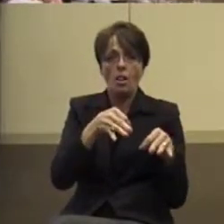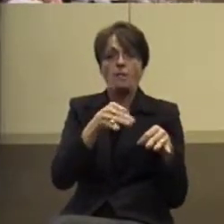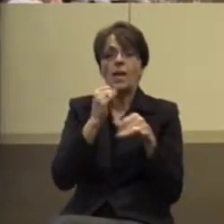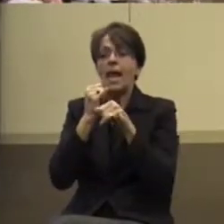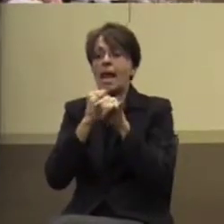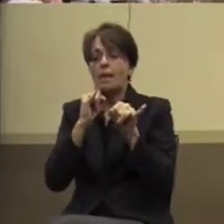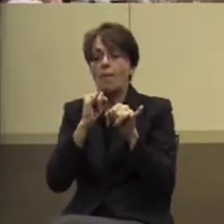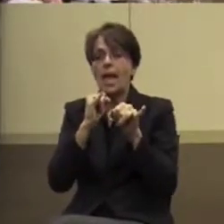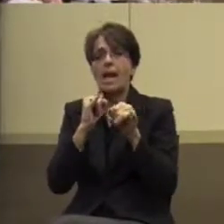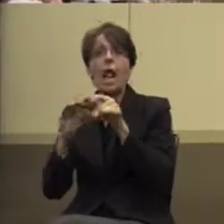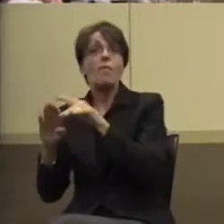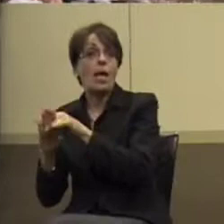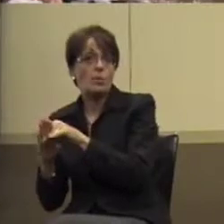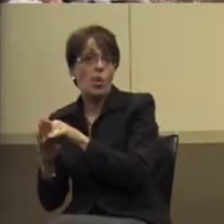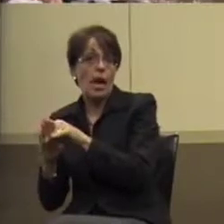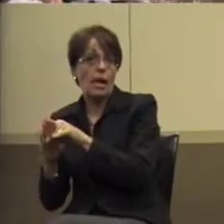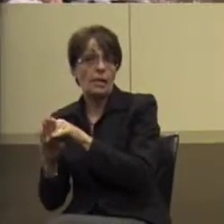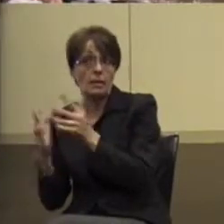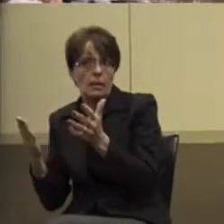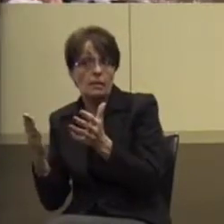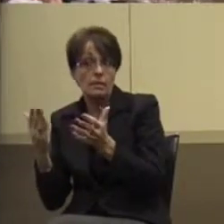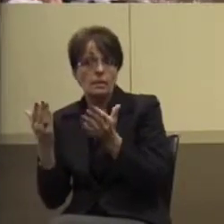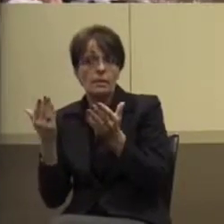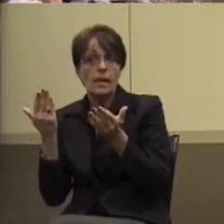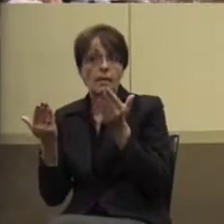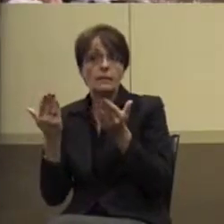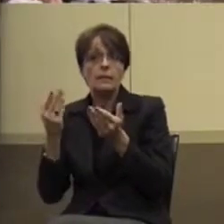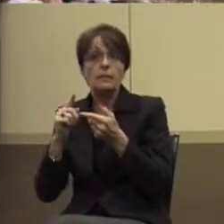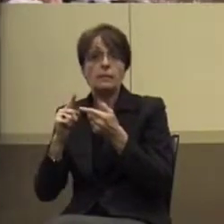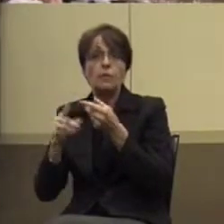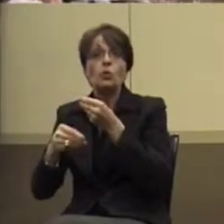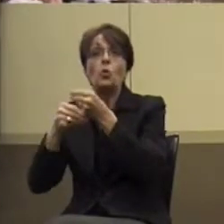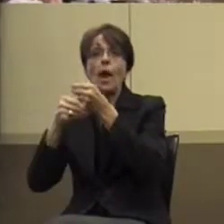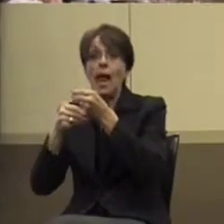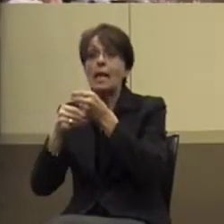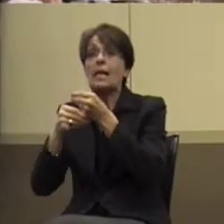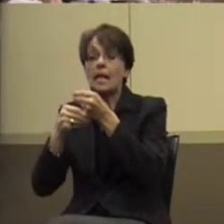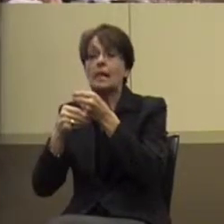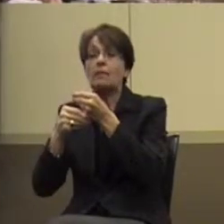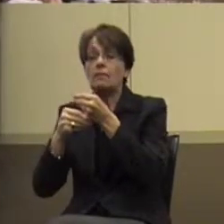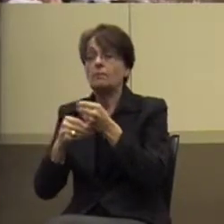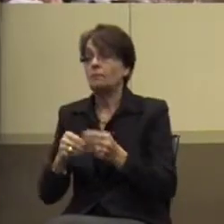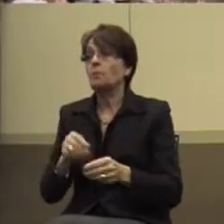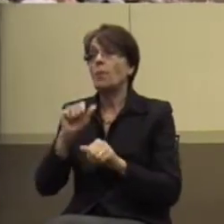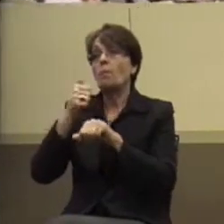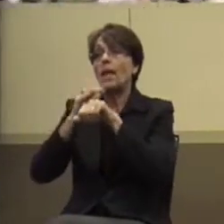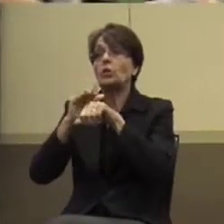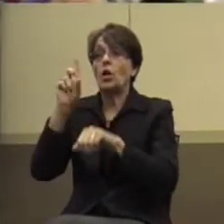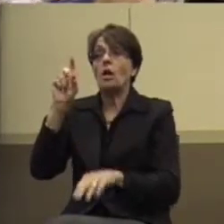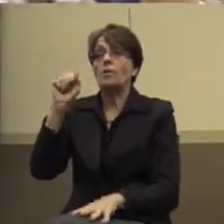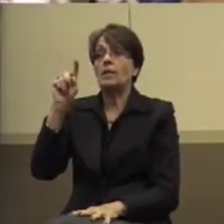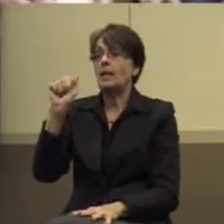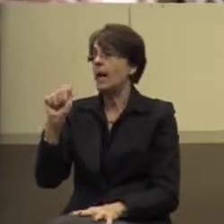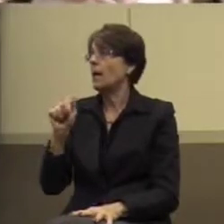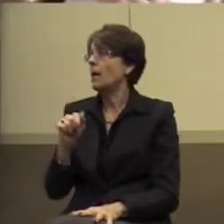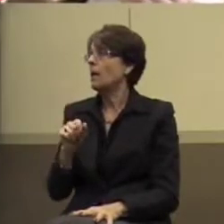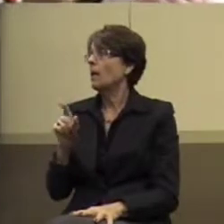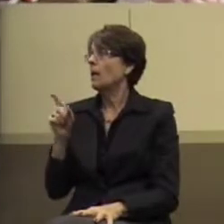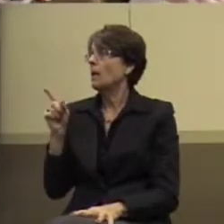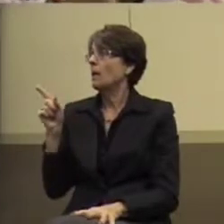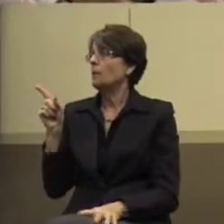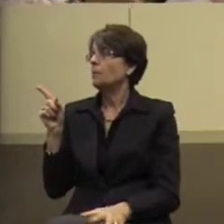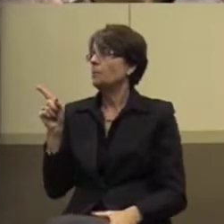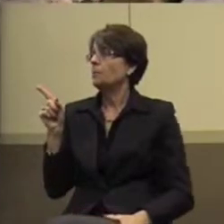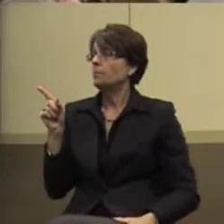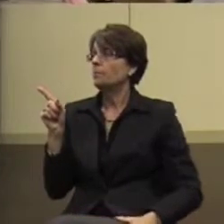and then a break. I don't, you know, that could be something to maybe add in based on like the data here. We tried, we had DB